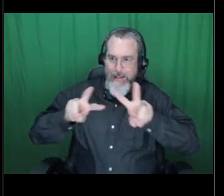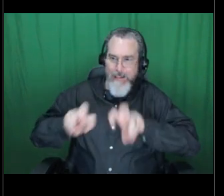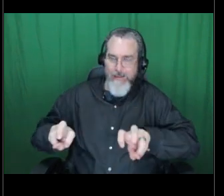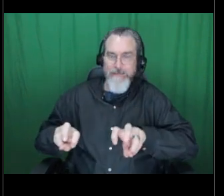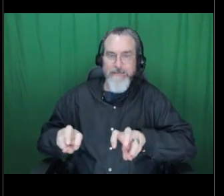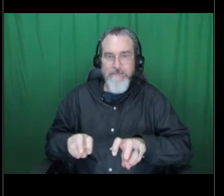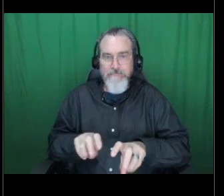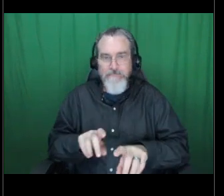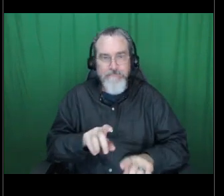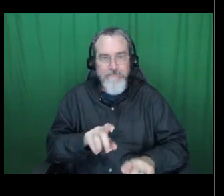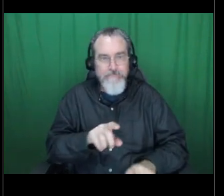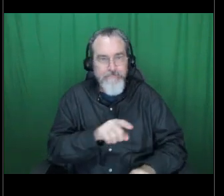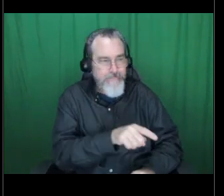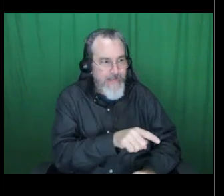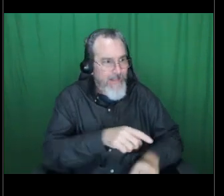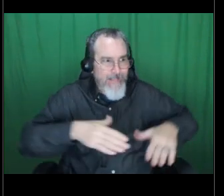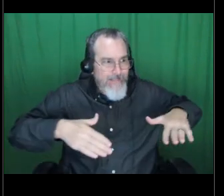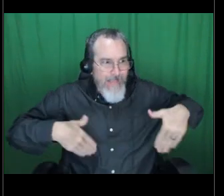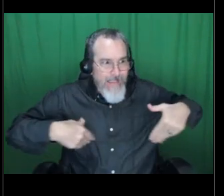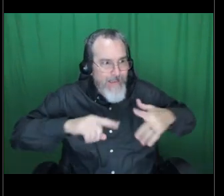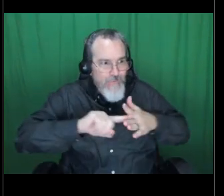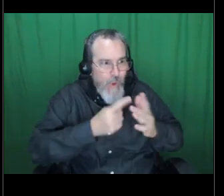the undisturbed site